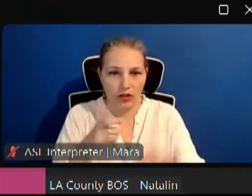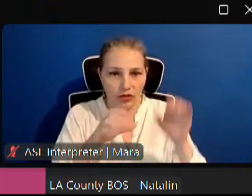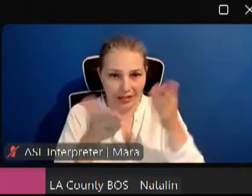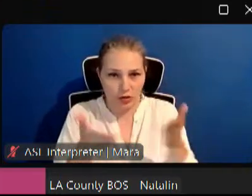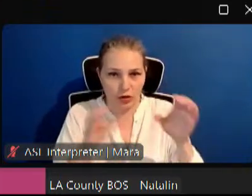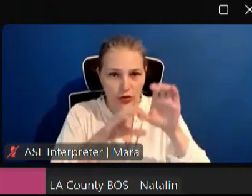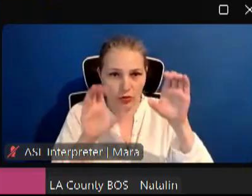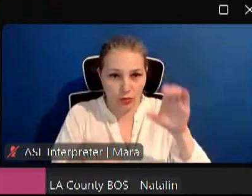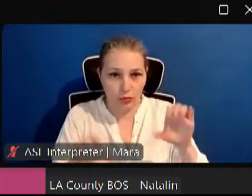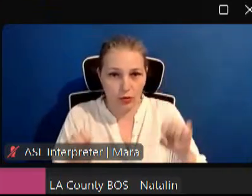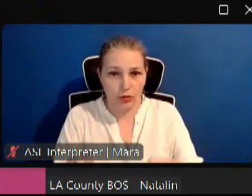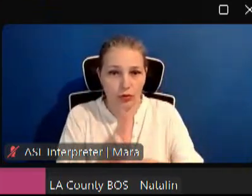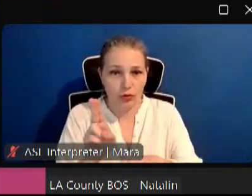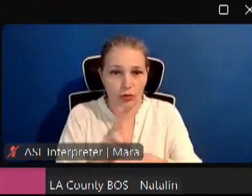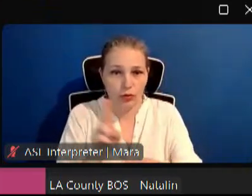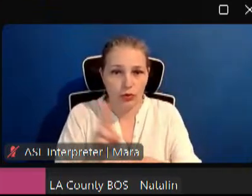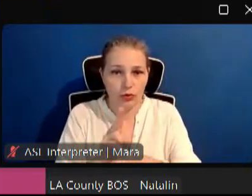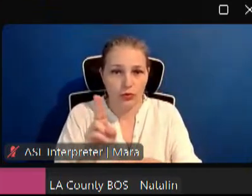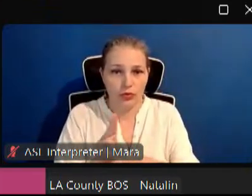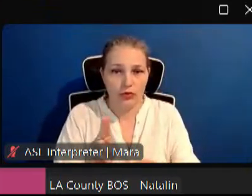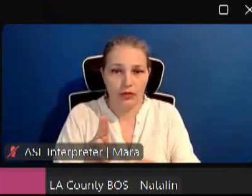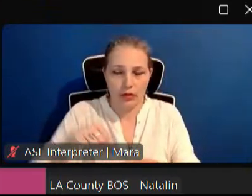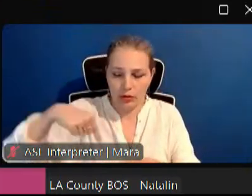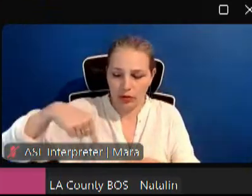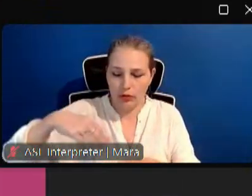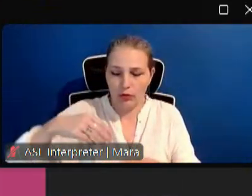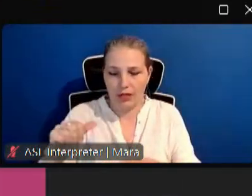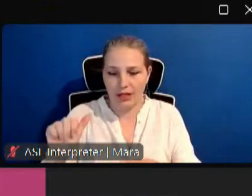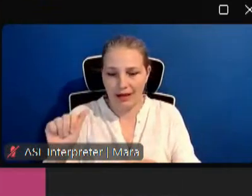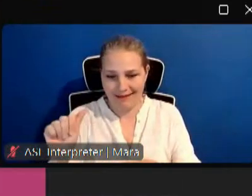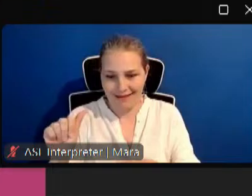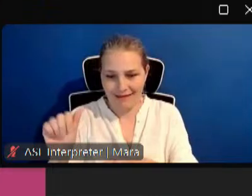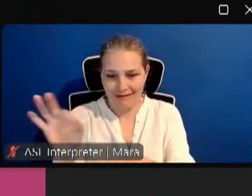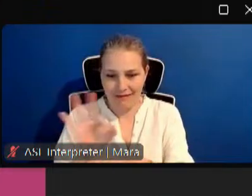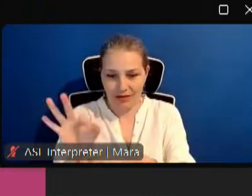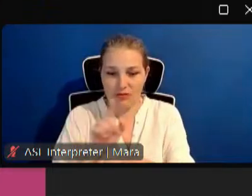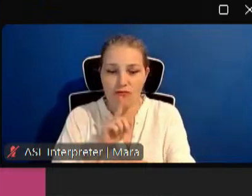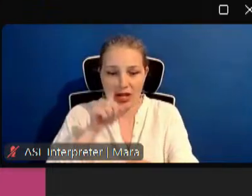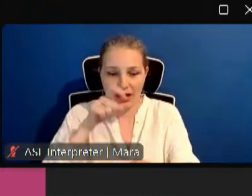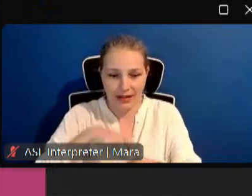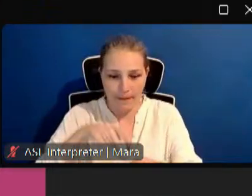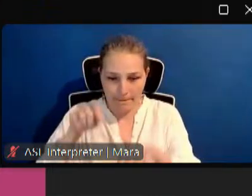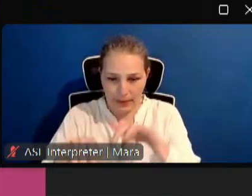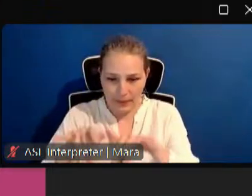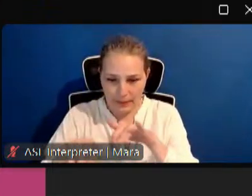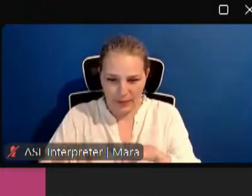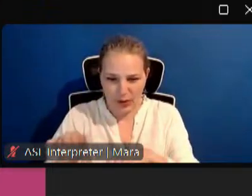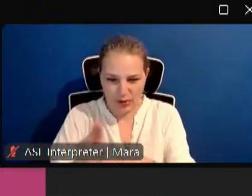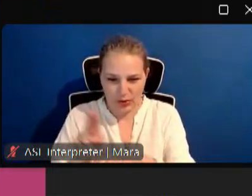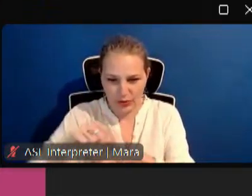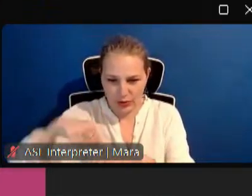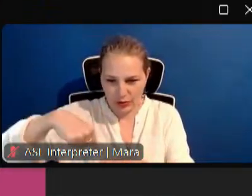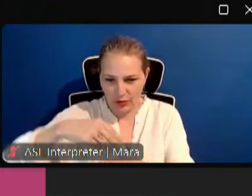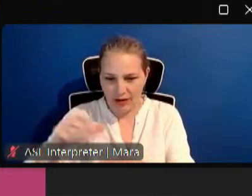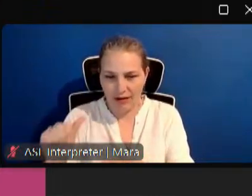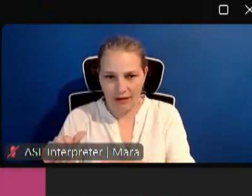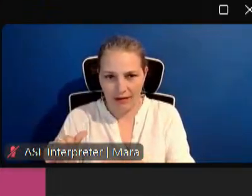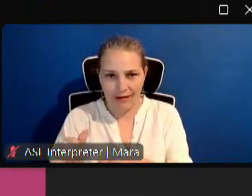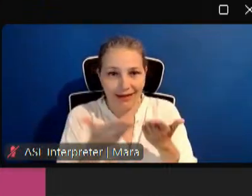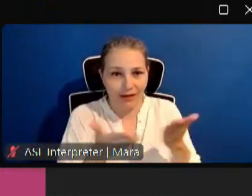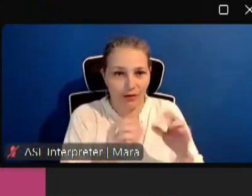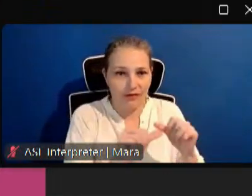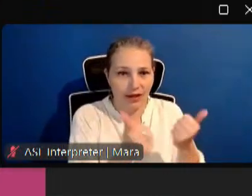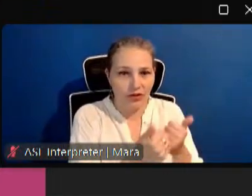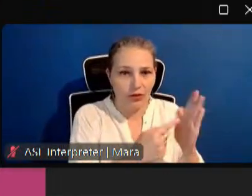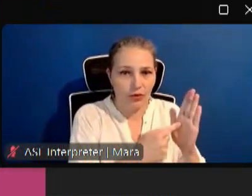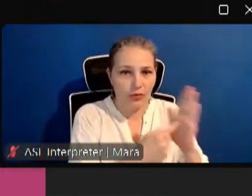time using the question and answer function on your screen. Agency representatives are on the Zoom meeting responding